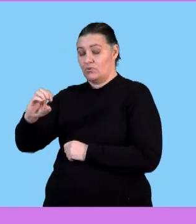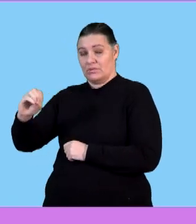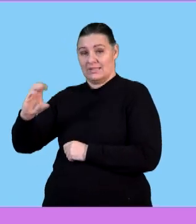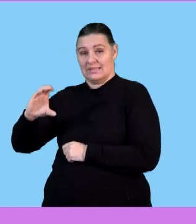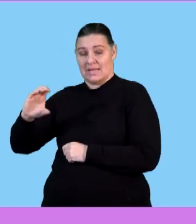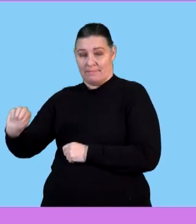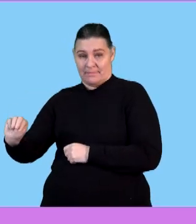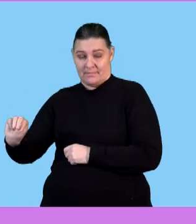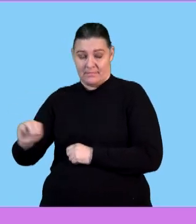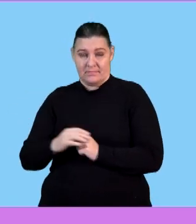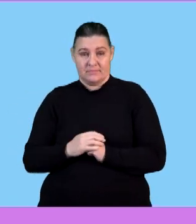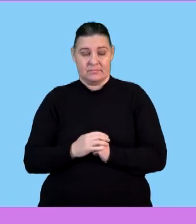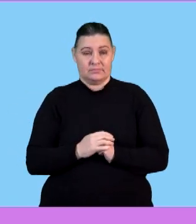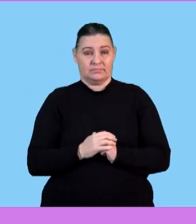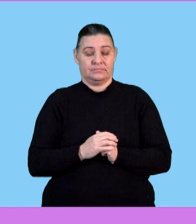100